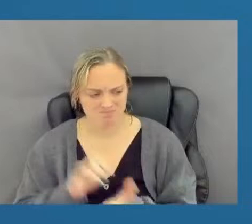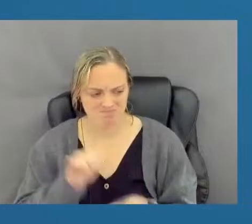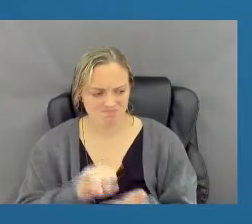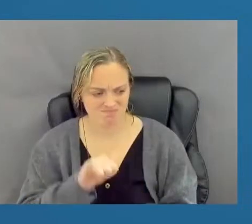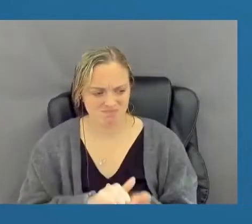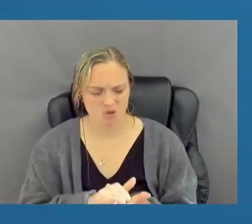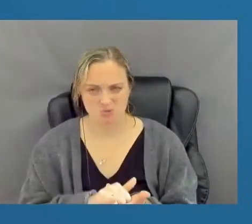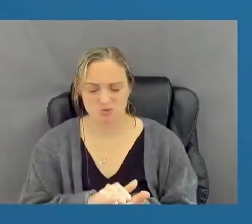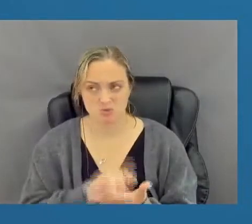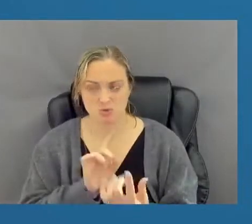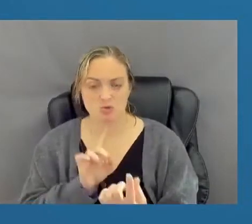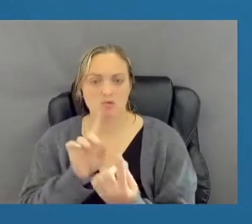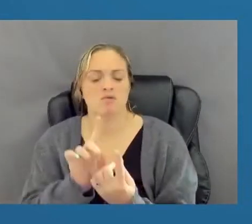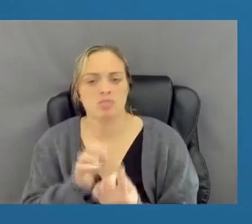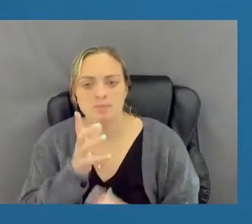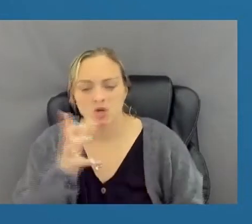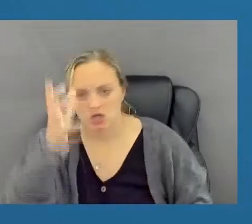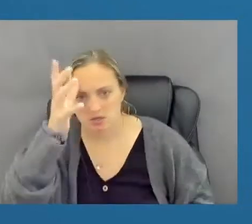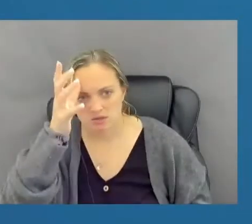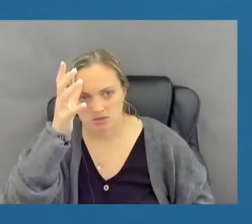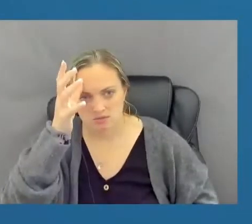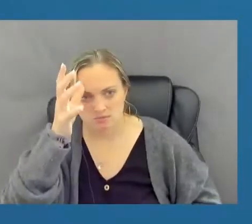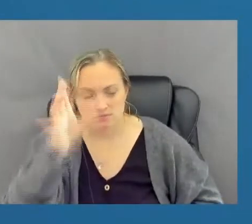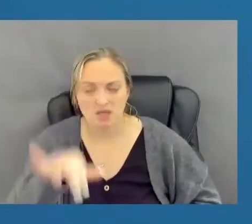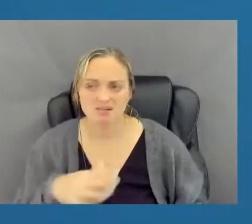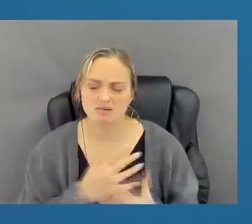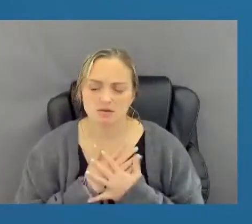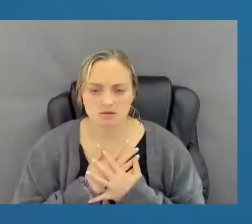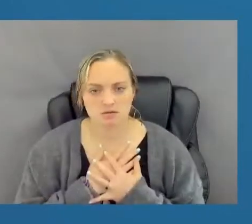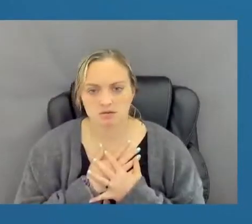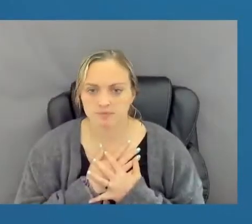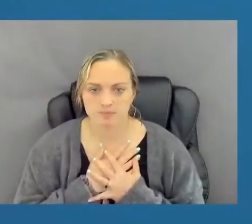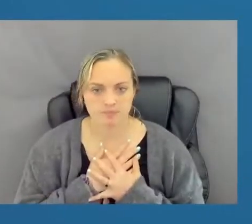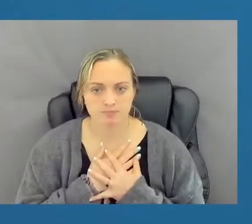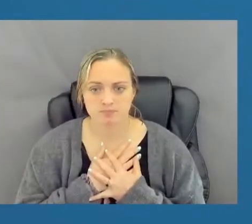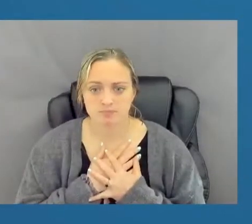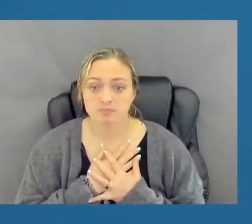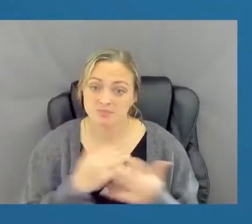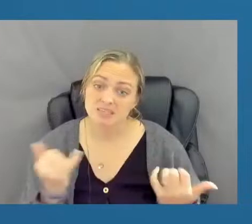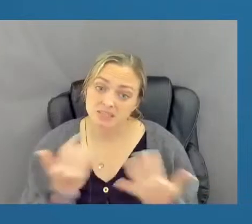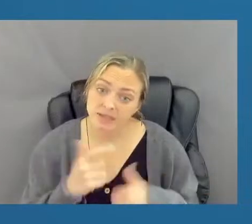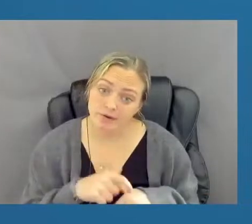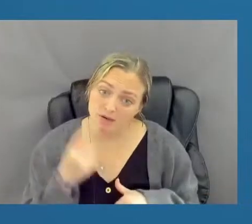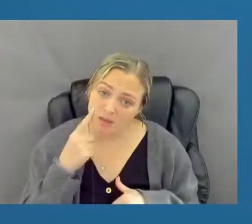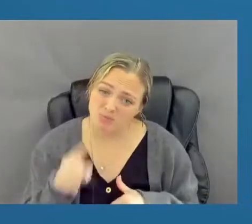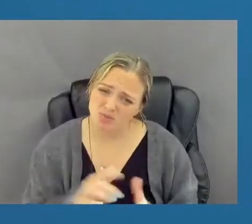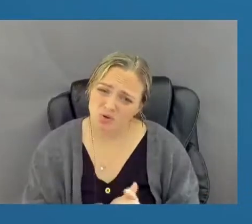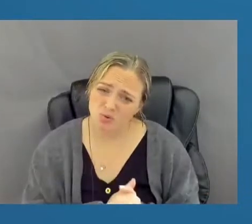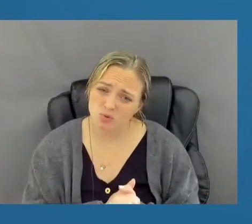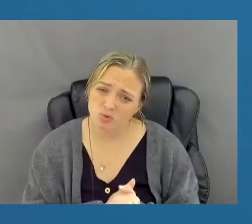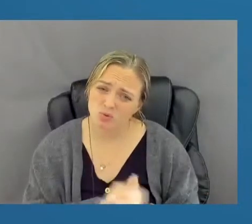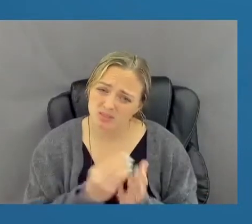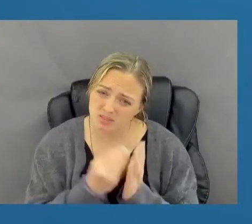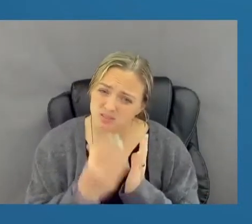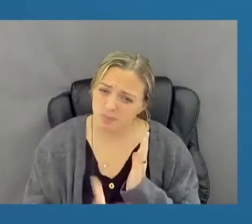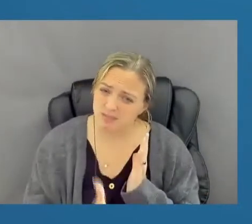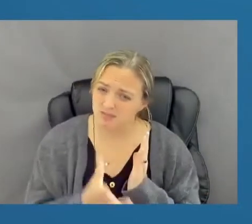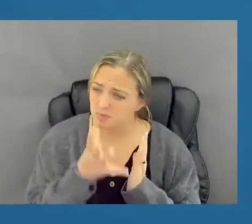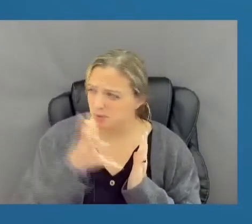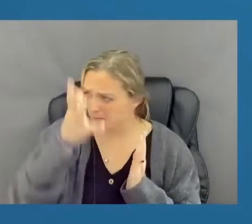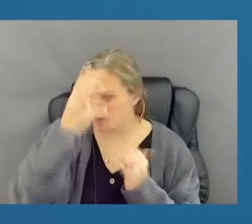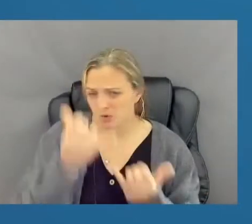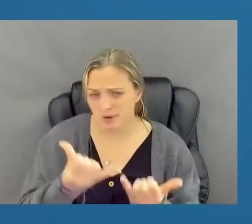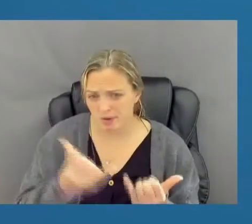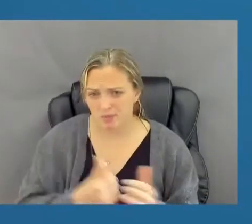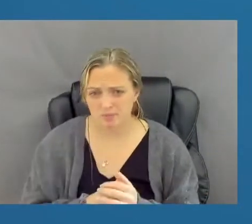go up to that parent and just want to embrace them and tell them, you know, these are scary times for you. It's expensive to be a parent.